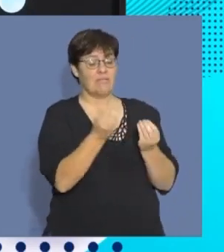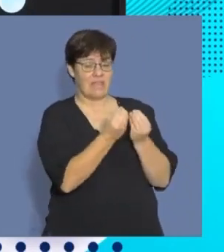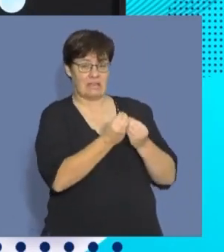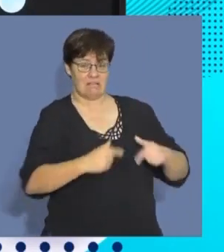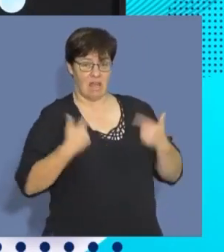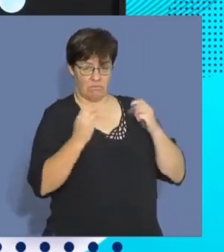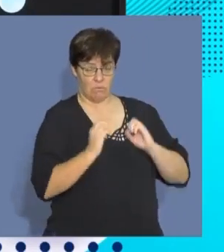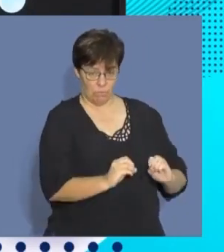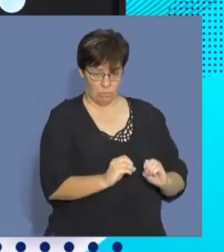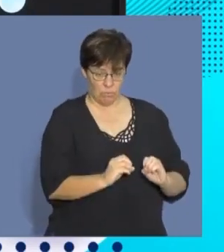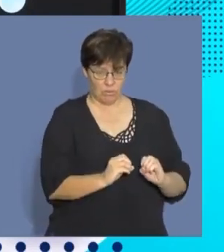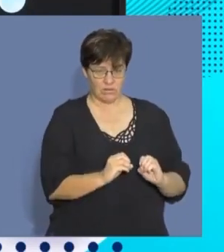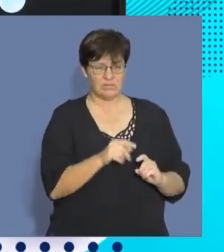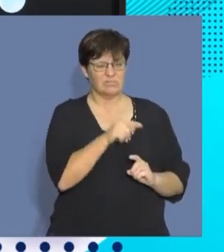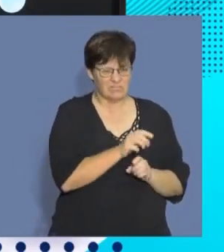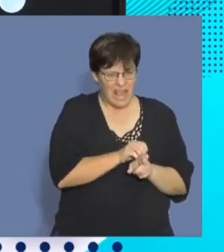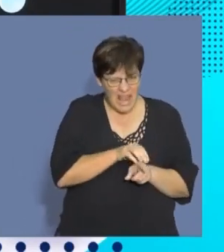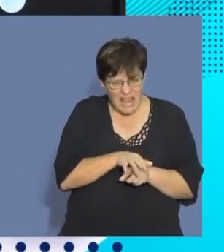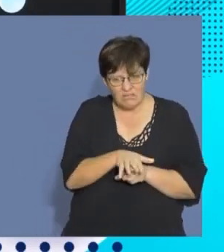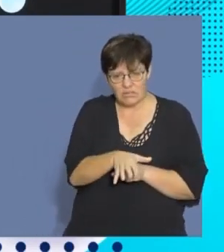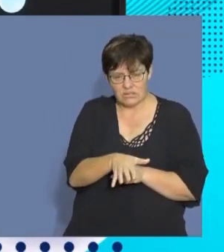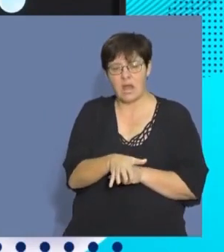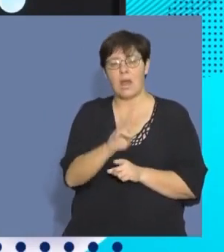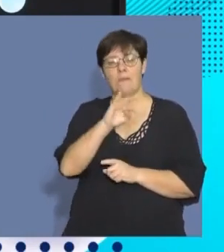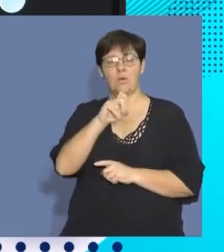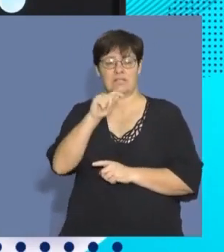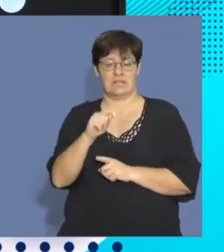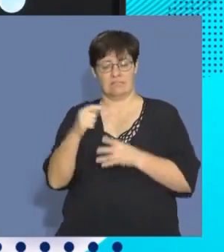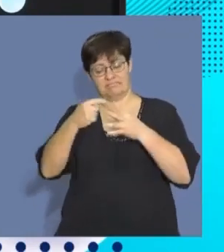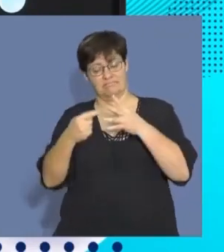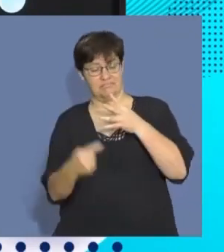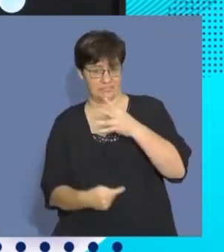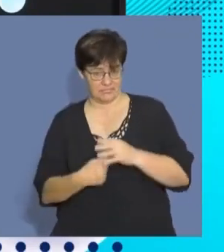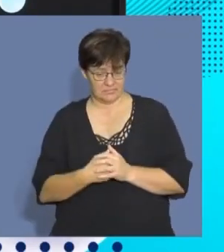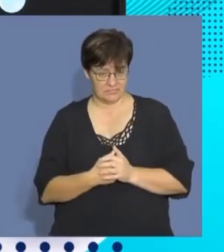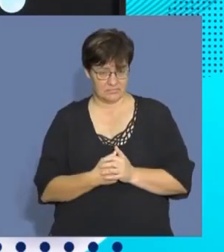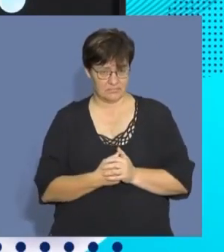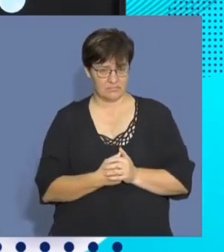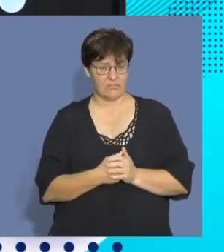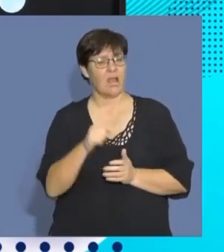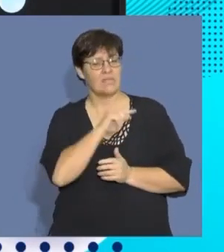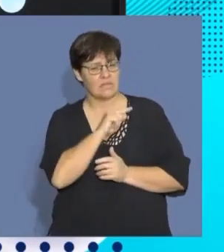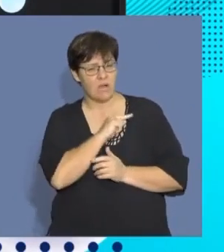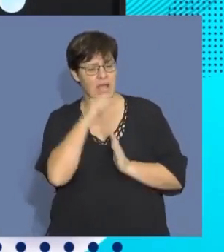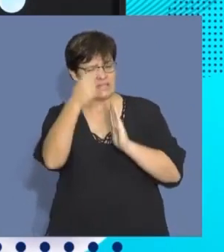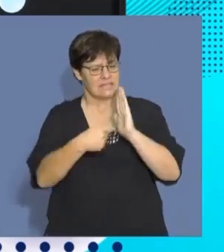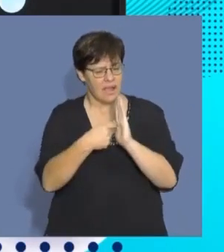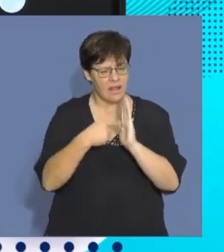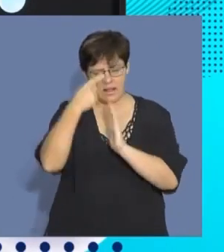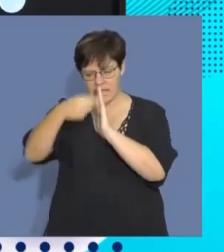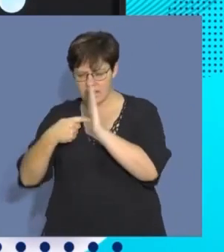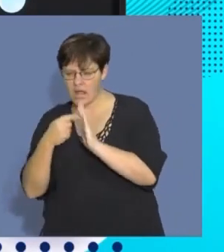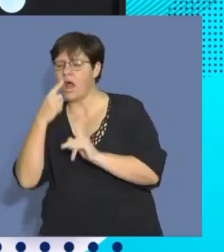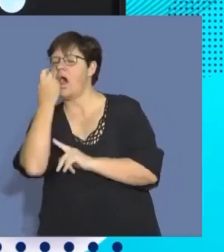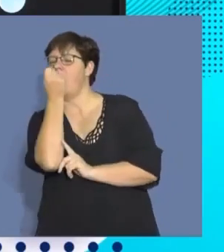of the environment and how these influence the biotic factors. And hence, it's important that we have context to these cycles, looking at